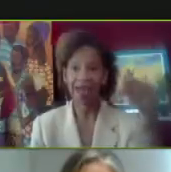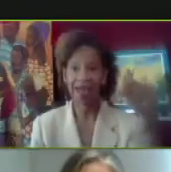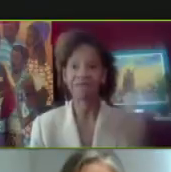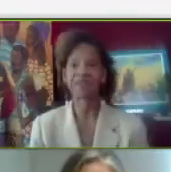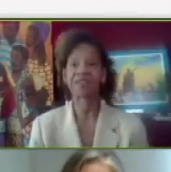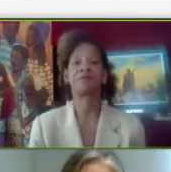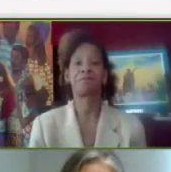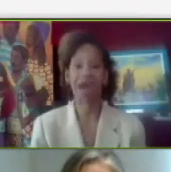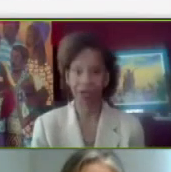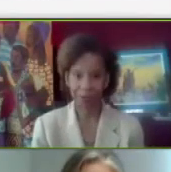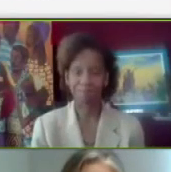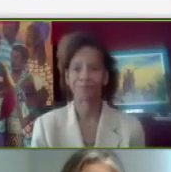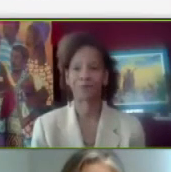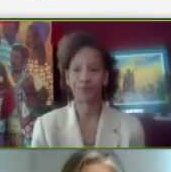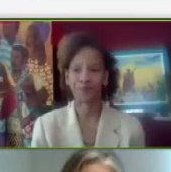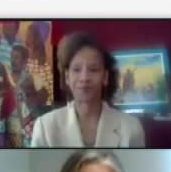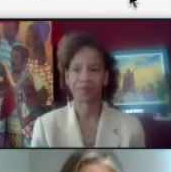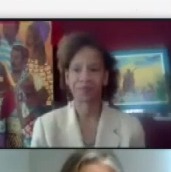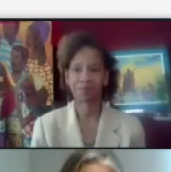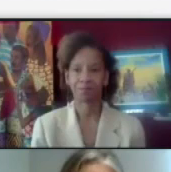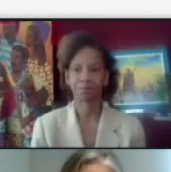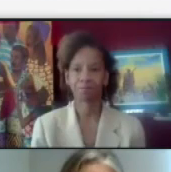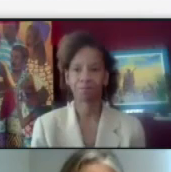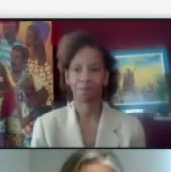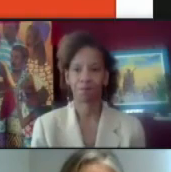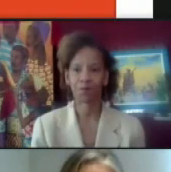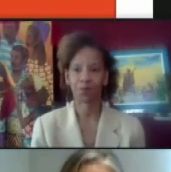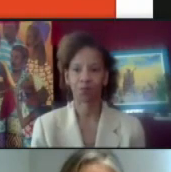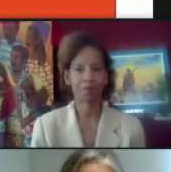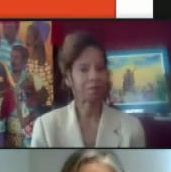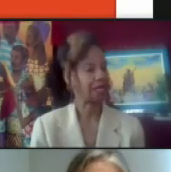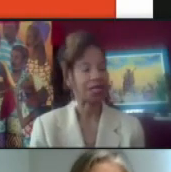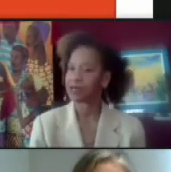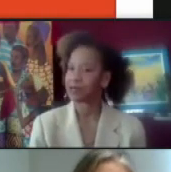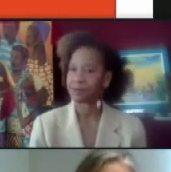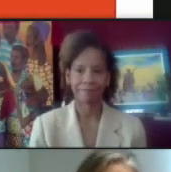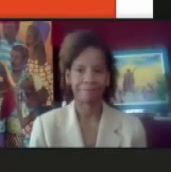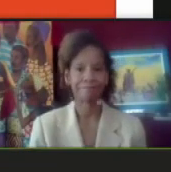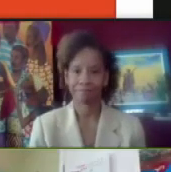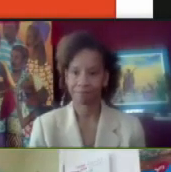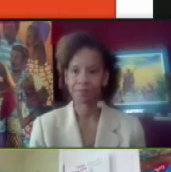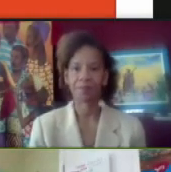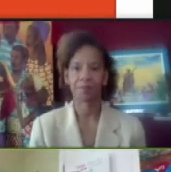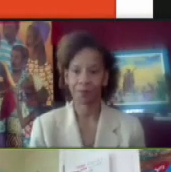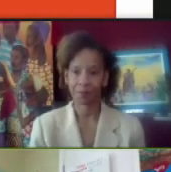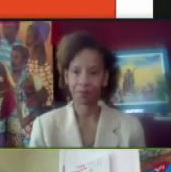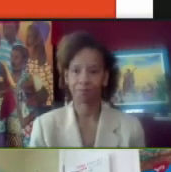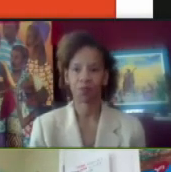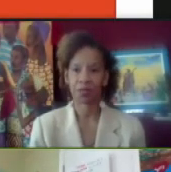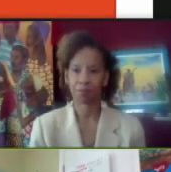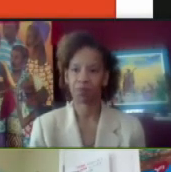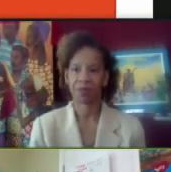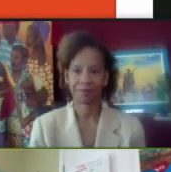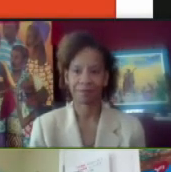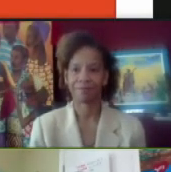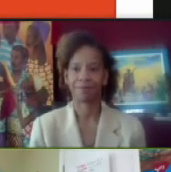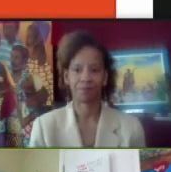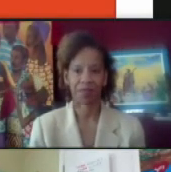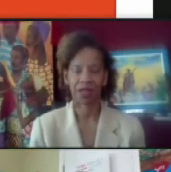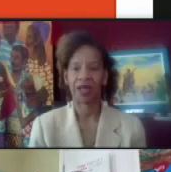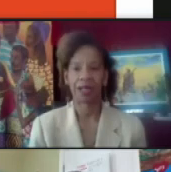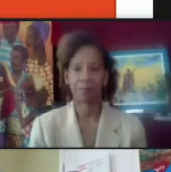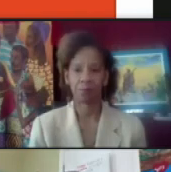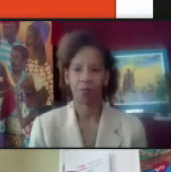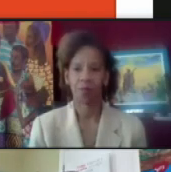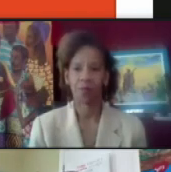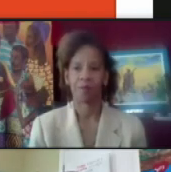Black lives matter. Is that a call to us? Black lives matter. Black lives matter.